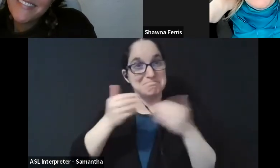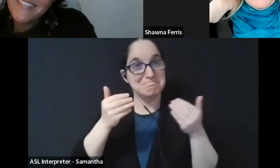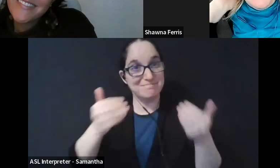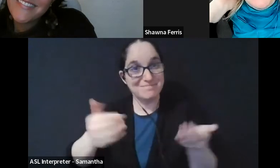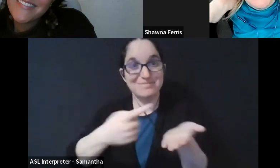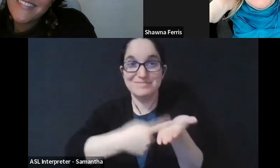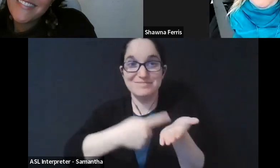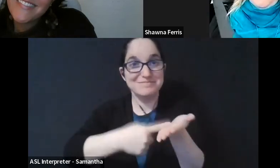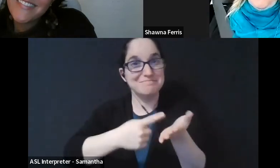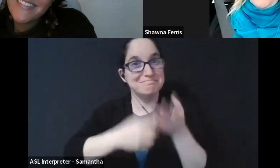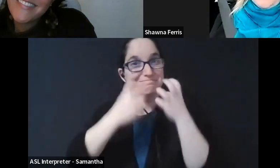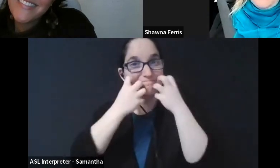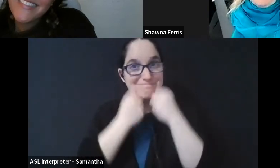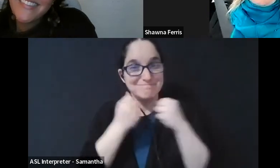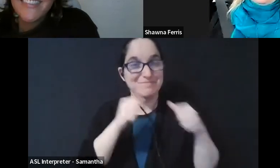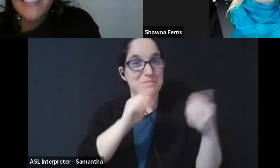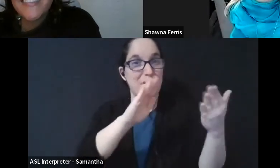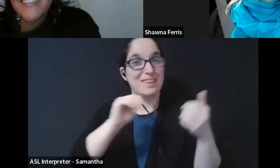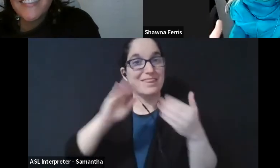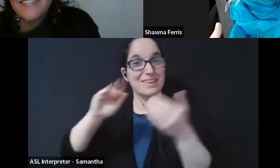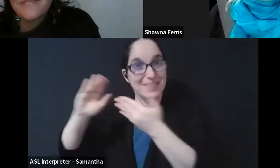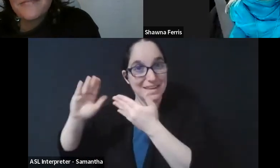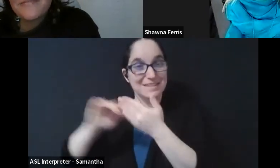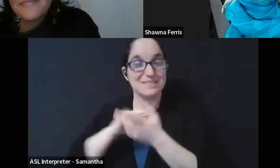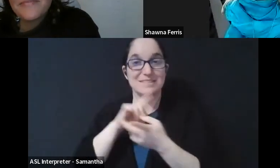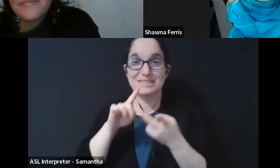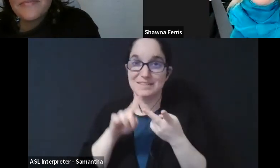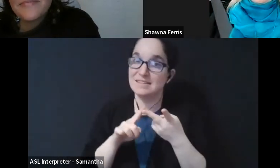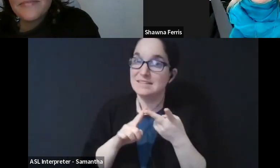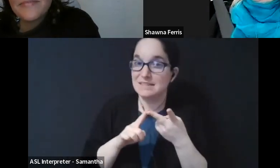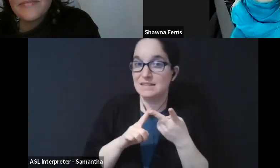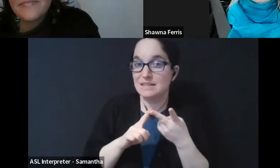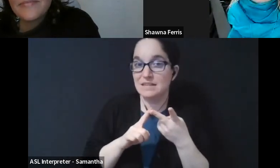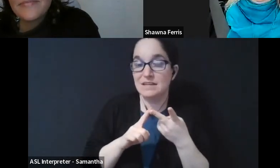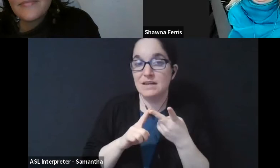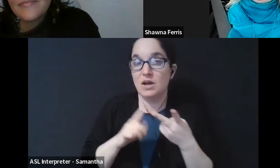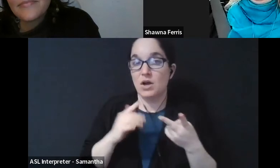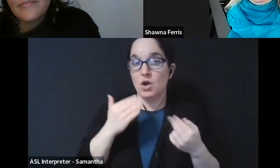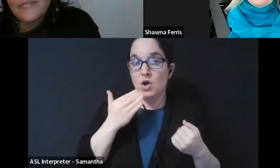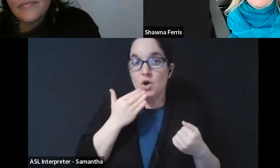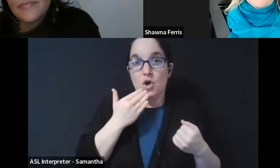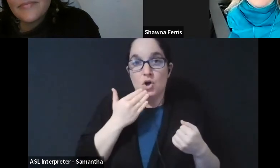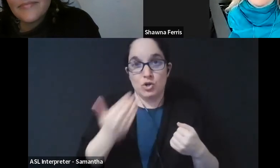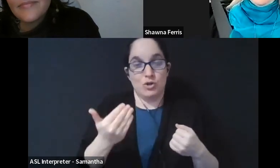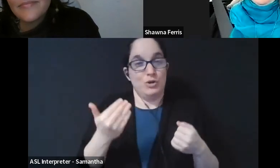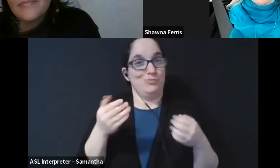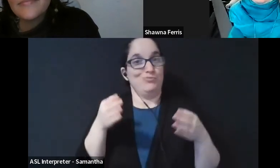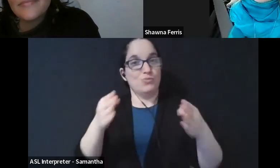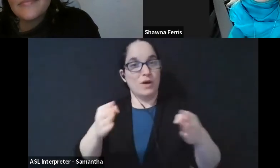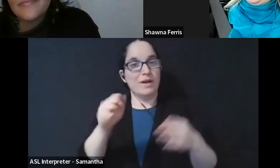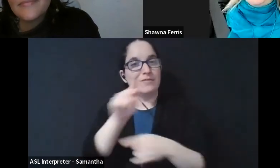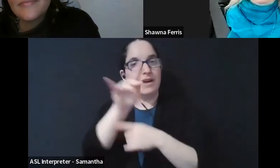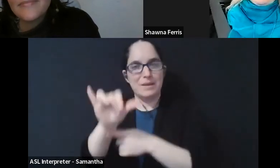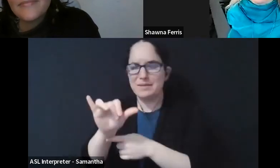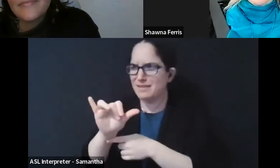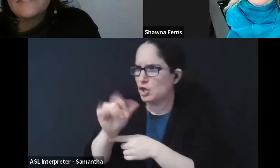valuable metaphor there. It's a way of doing exactly what Amy said as well. What do you need? How